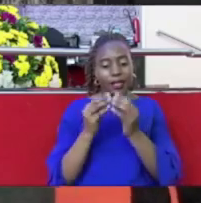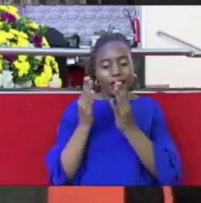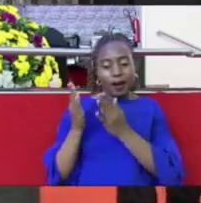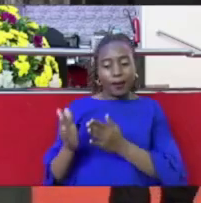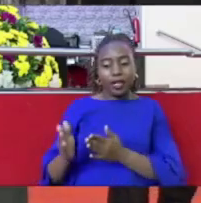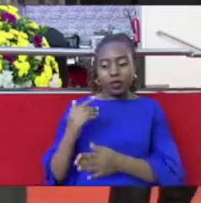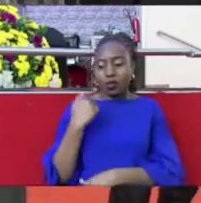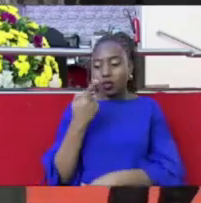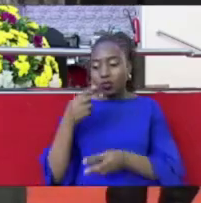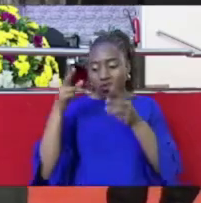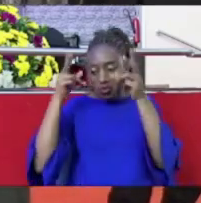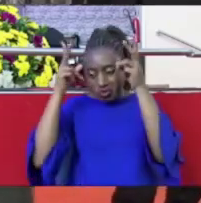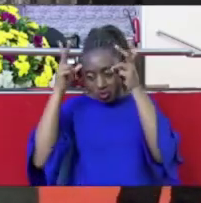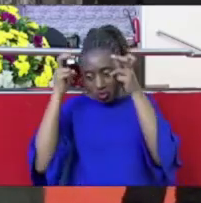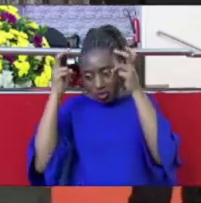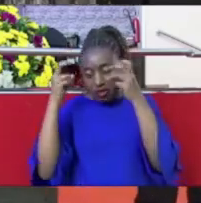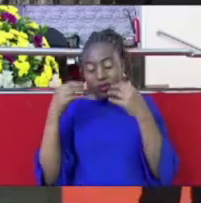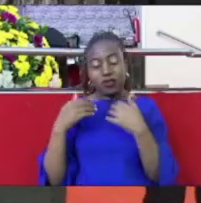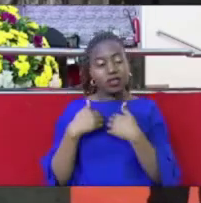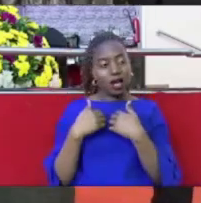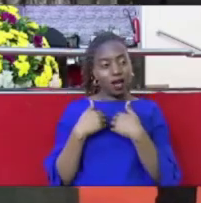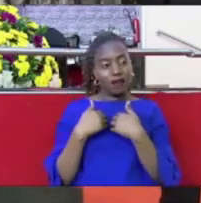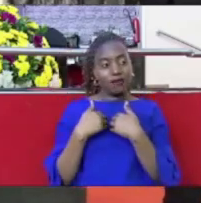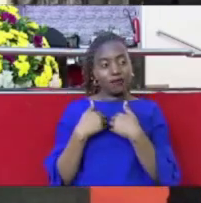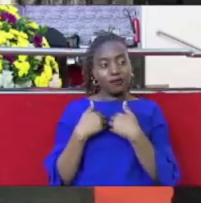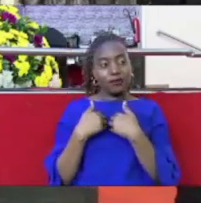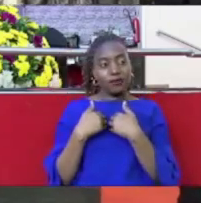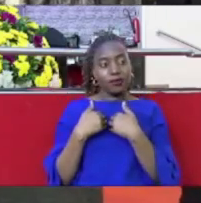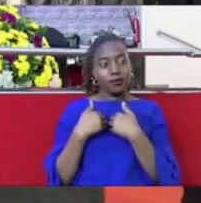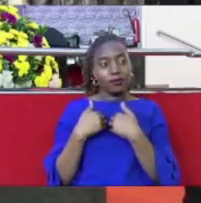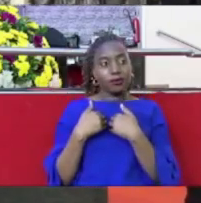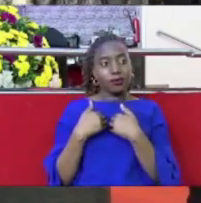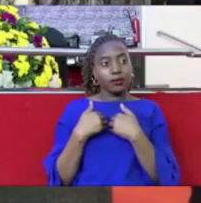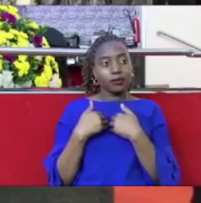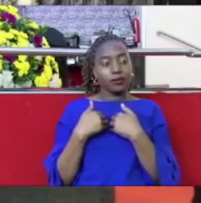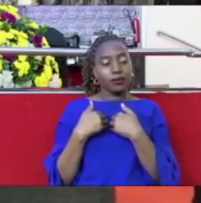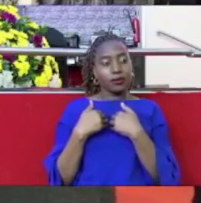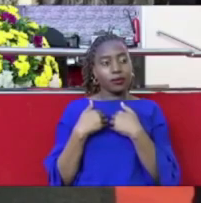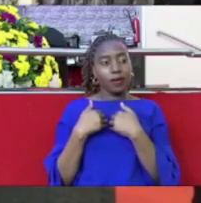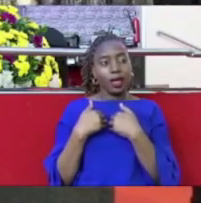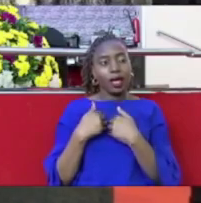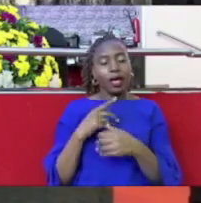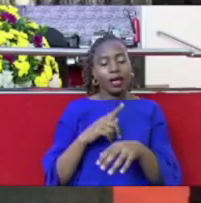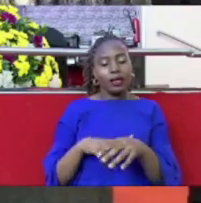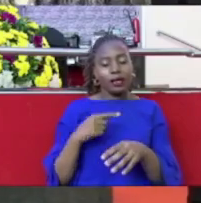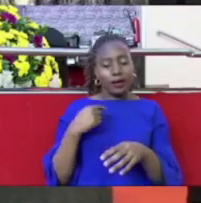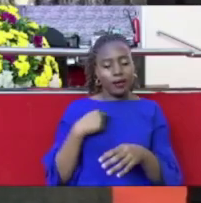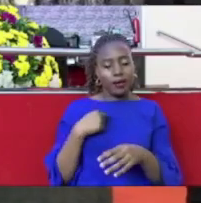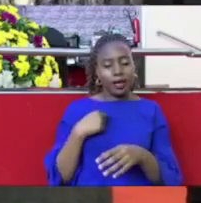possessed, when I'm supposed to confront somebody who has a demon-possessed problem,